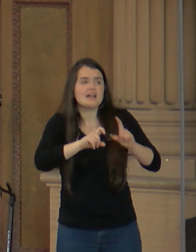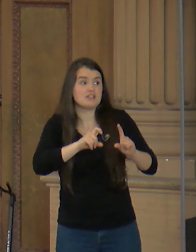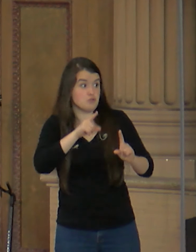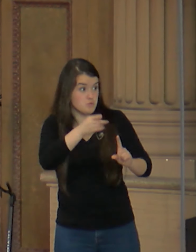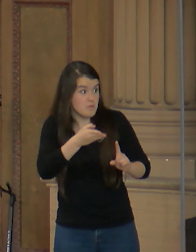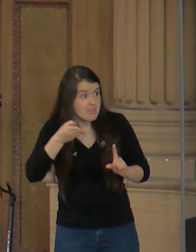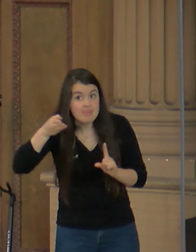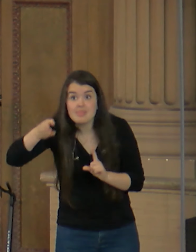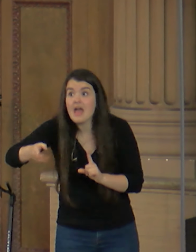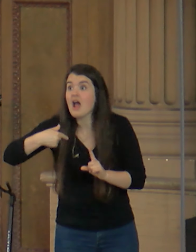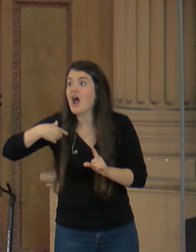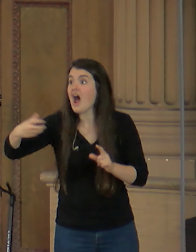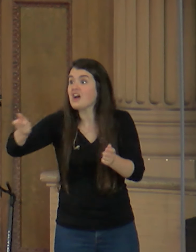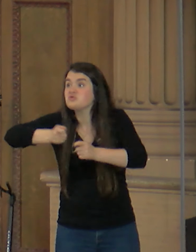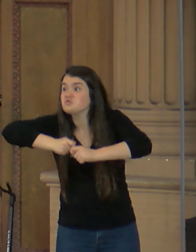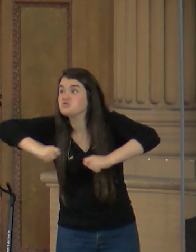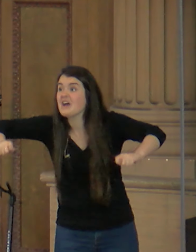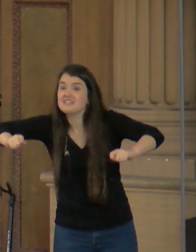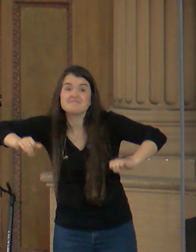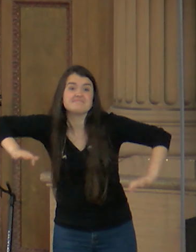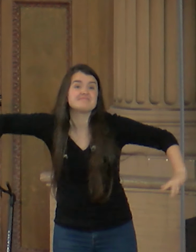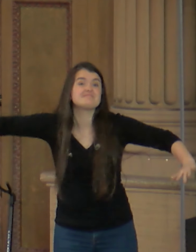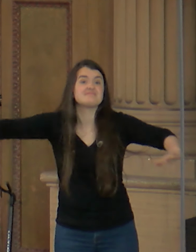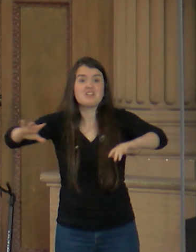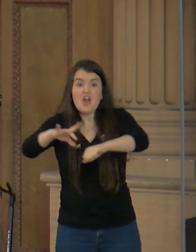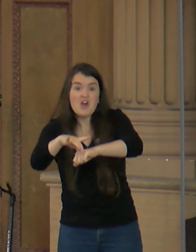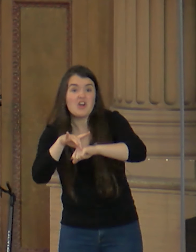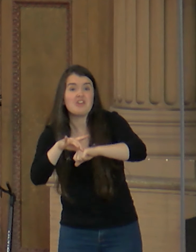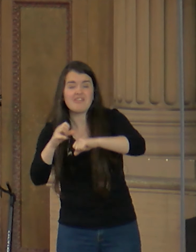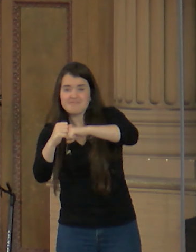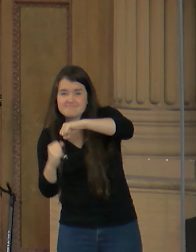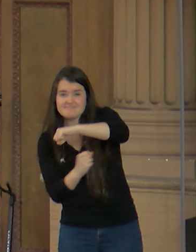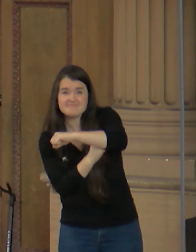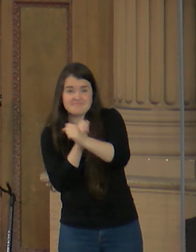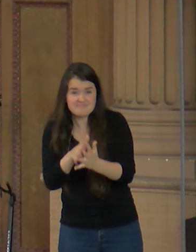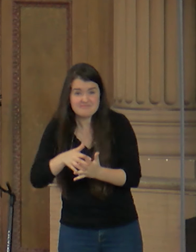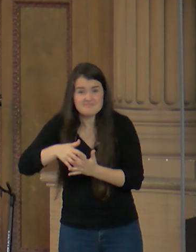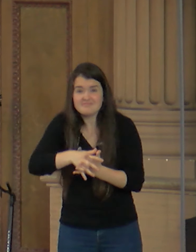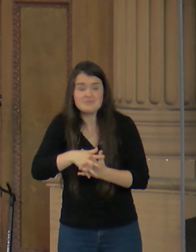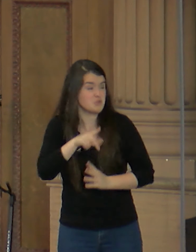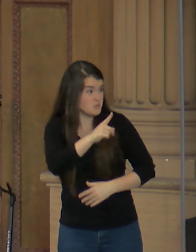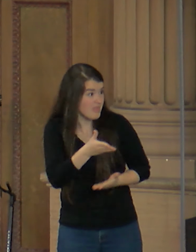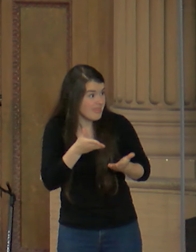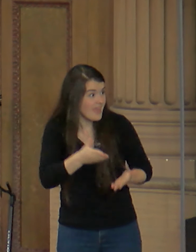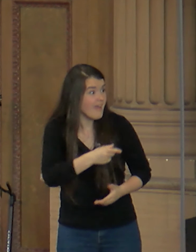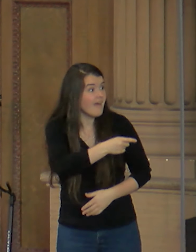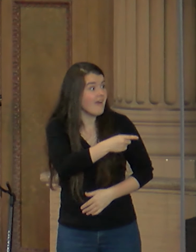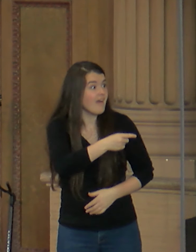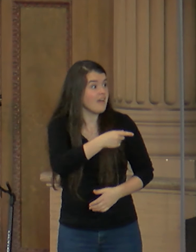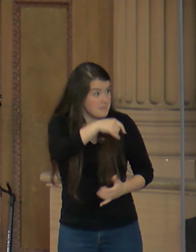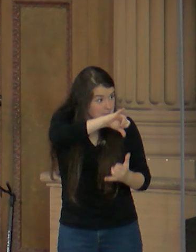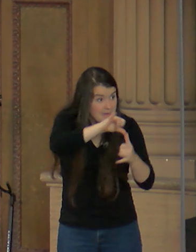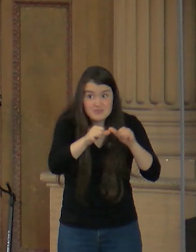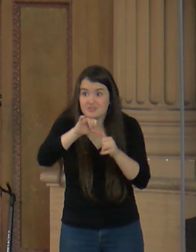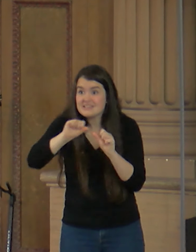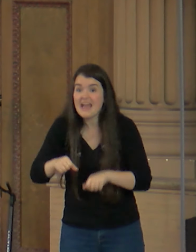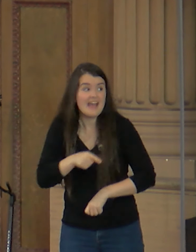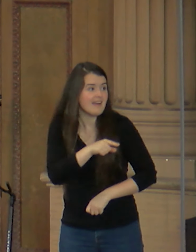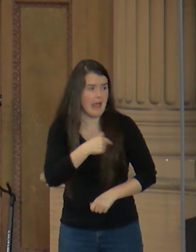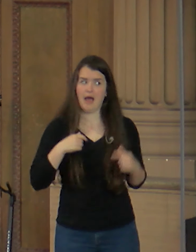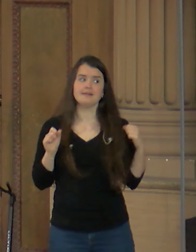I when I set up the foundations of the earth? Can you measure it? Because I can do that. God is